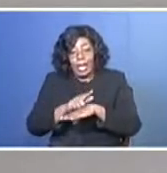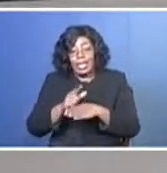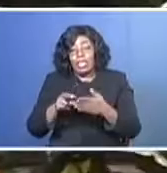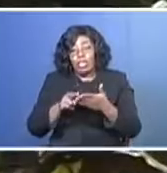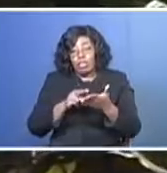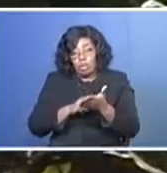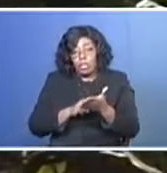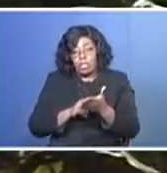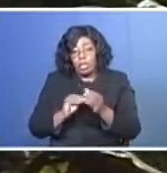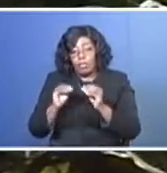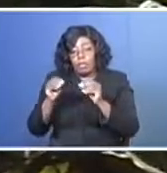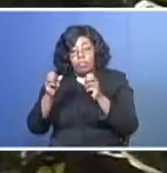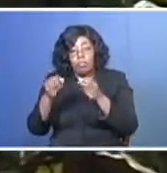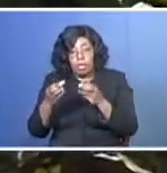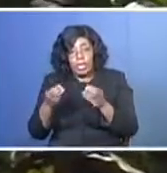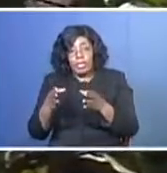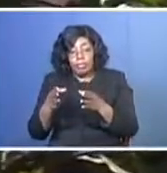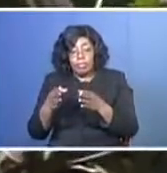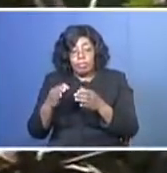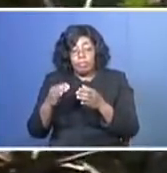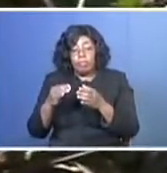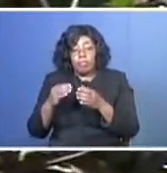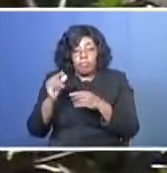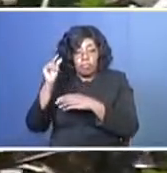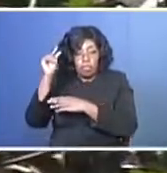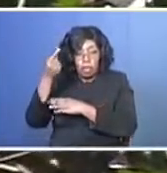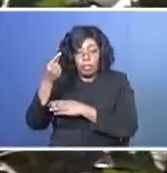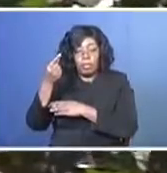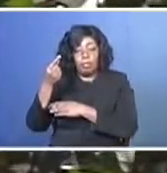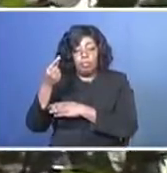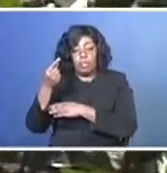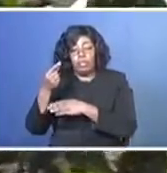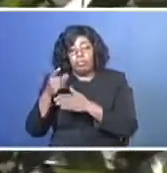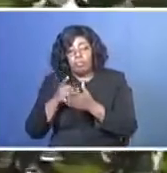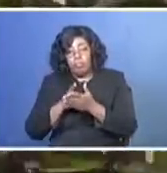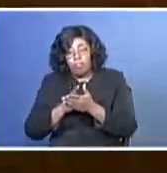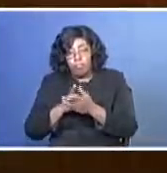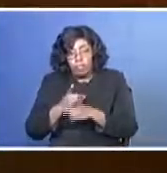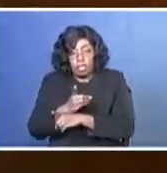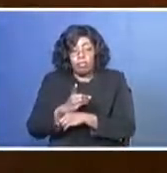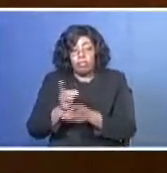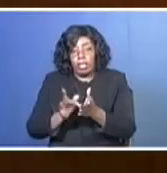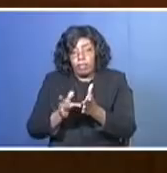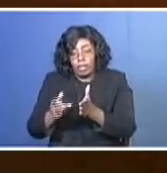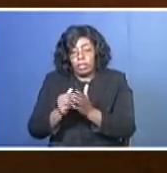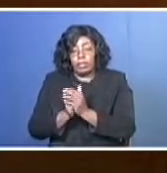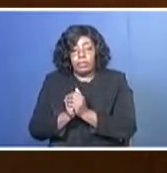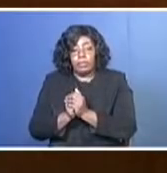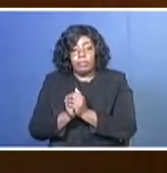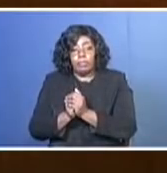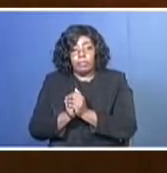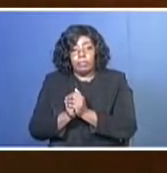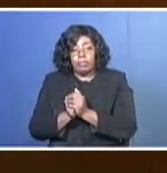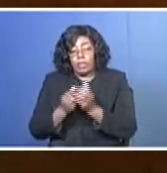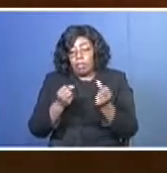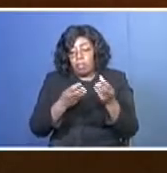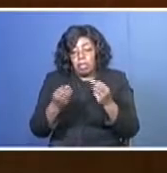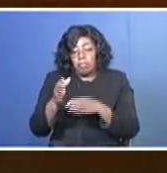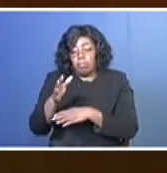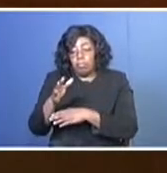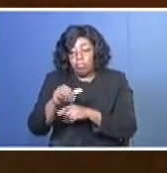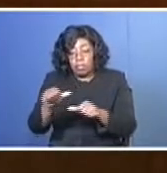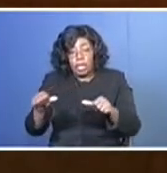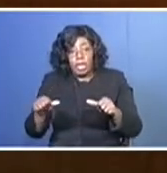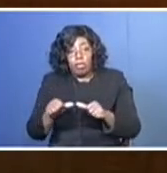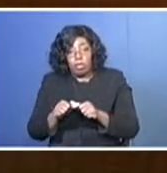registry has placed many institutions and governments at a disadvantage. There are also other areas where land and the rights